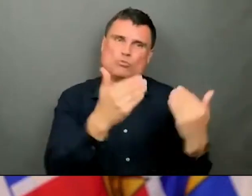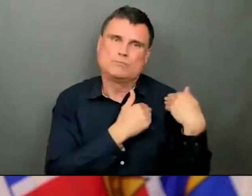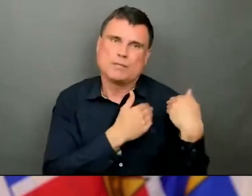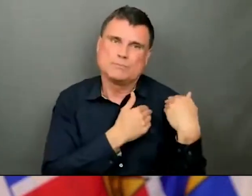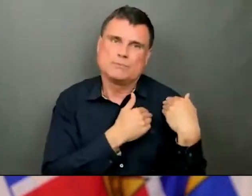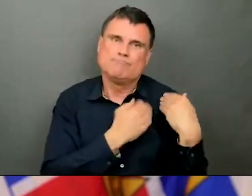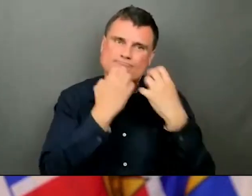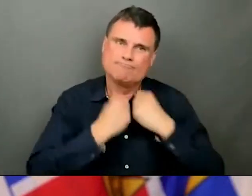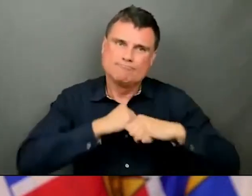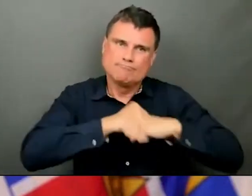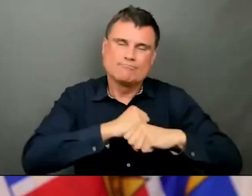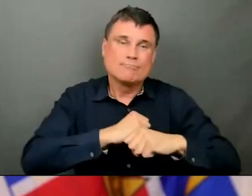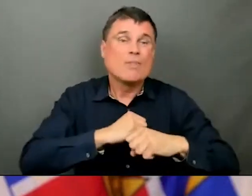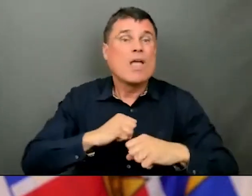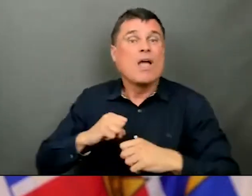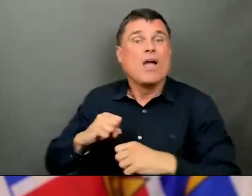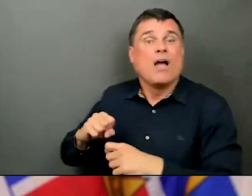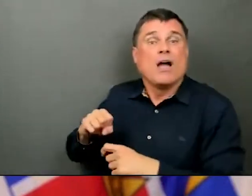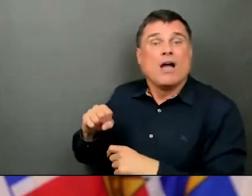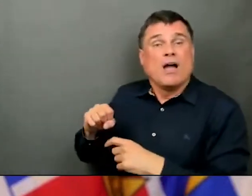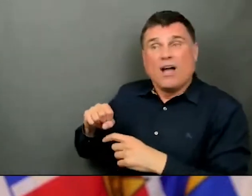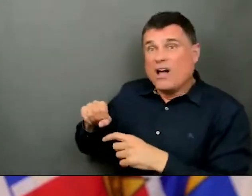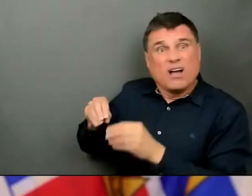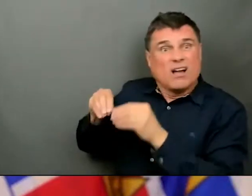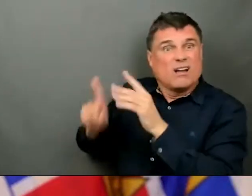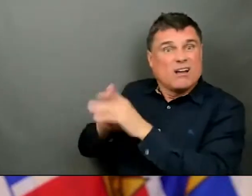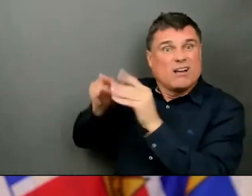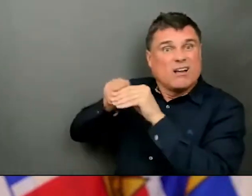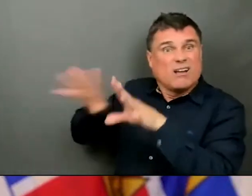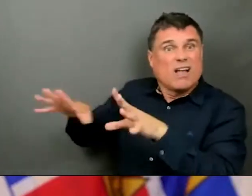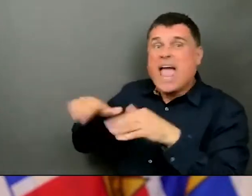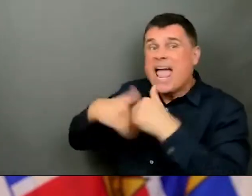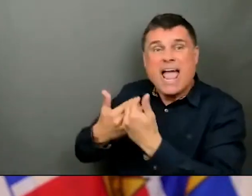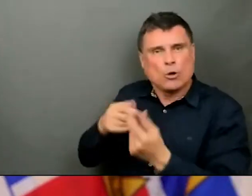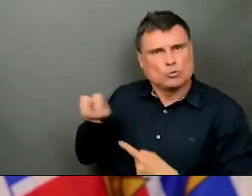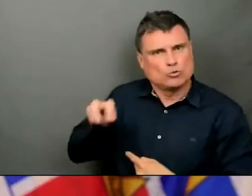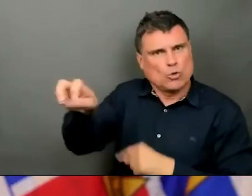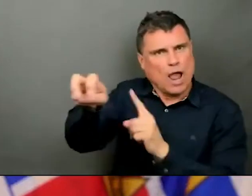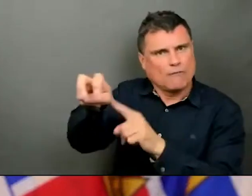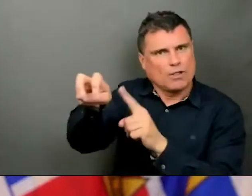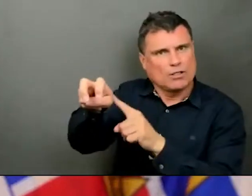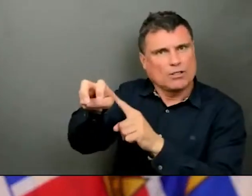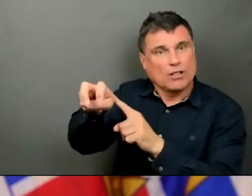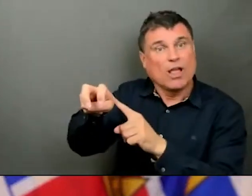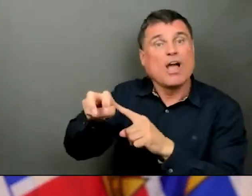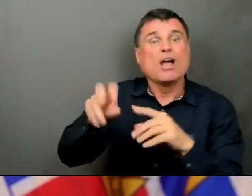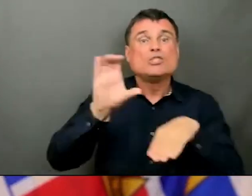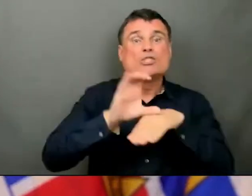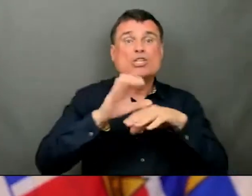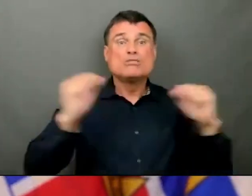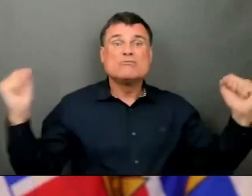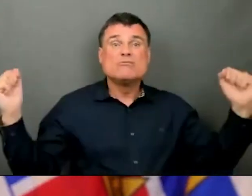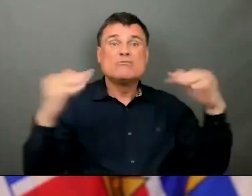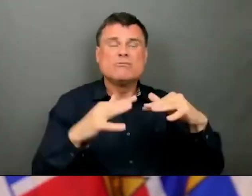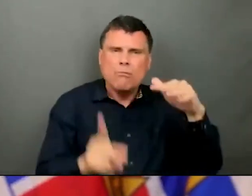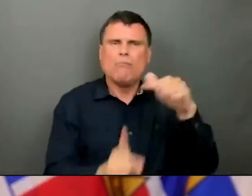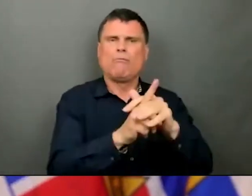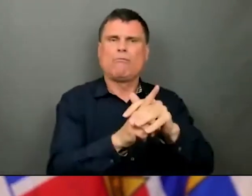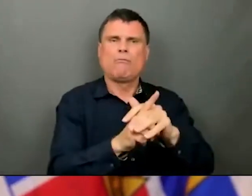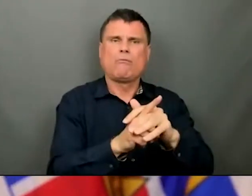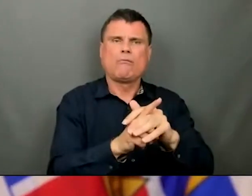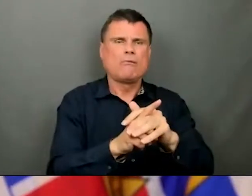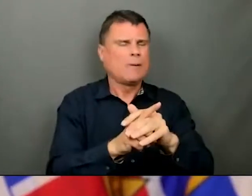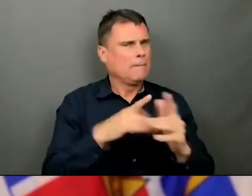when we're close to people. And it can happen very quickly, and it can spread very quickly. So that's why it's